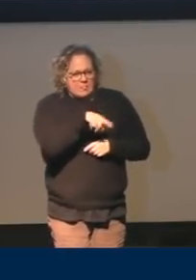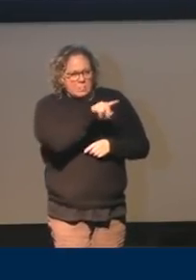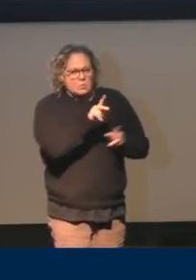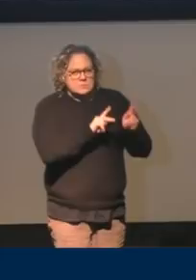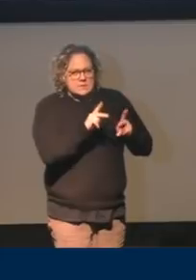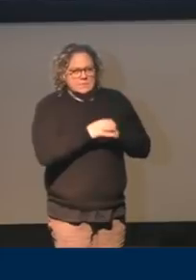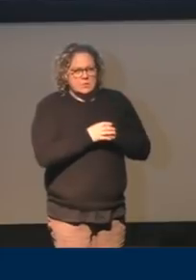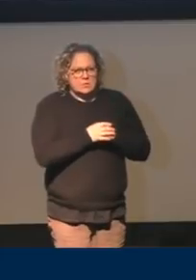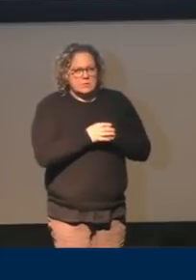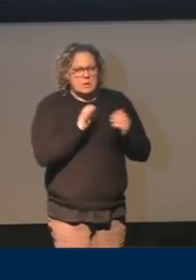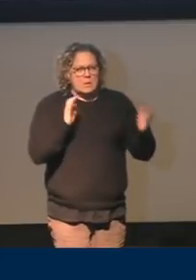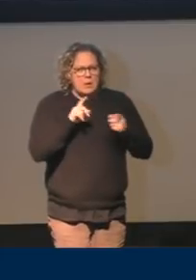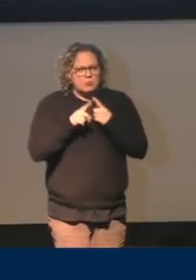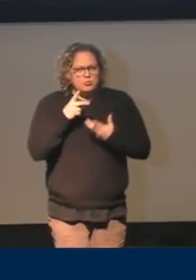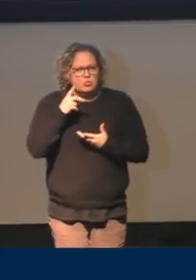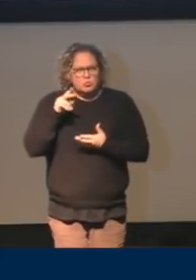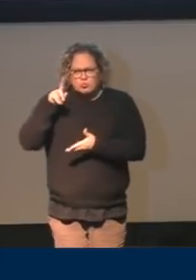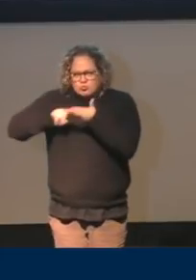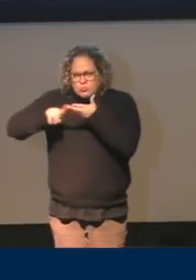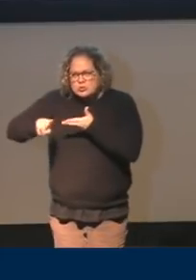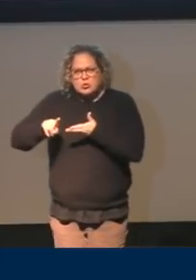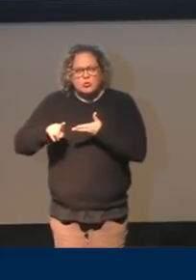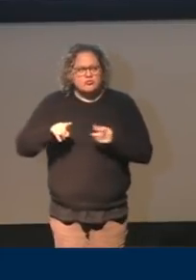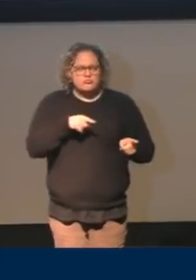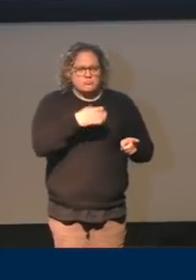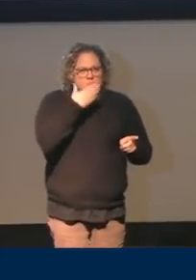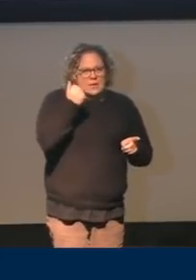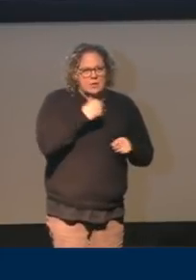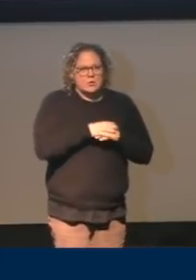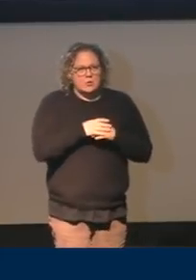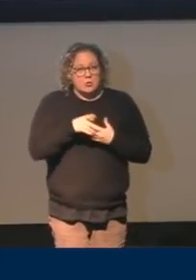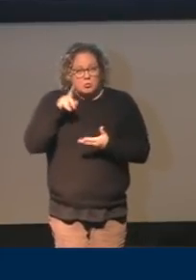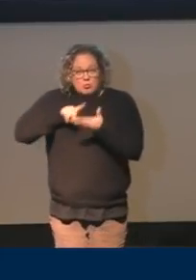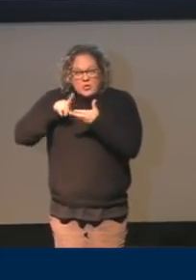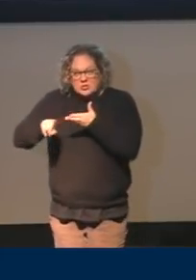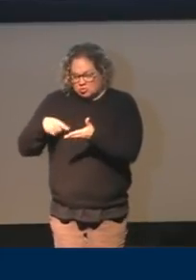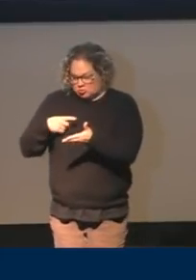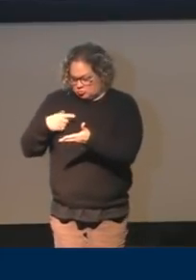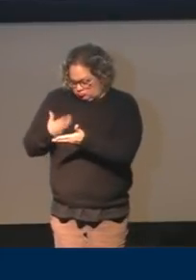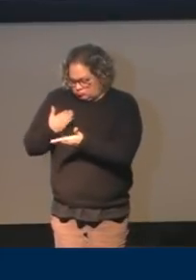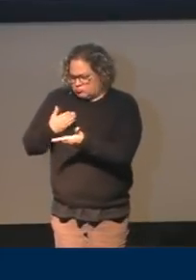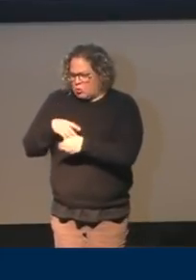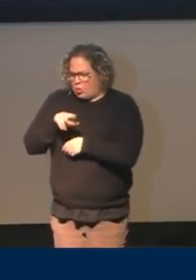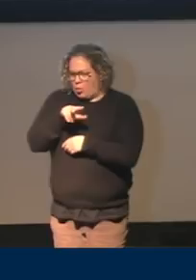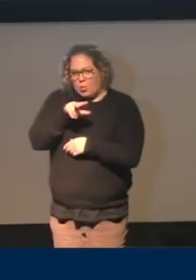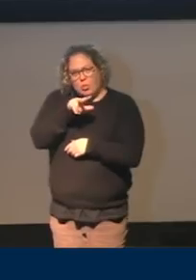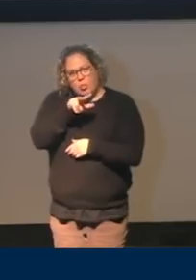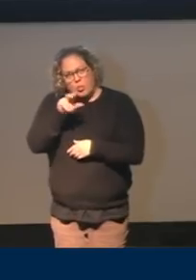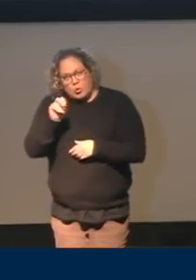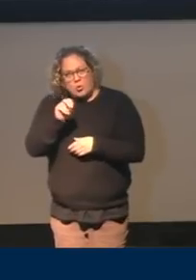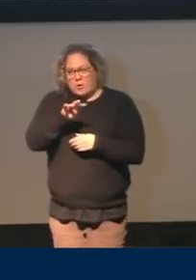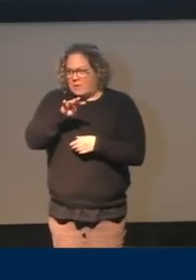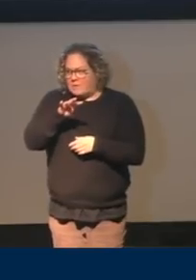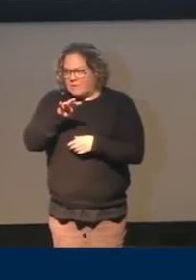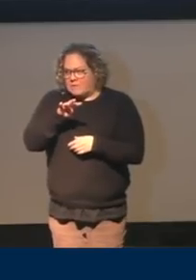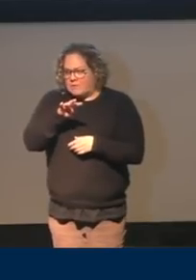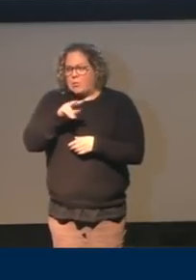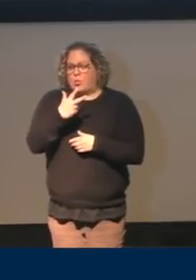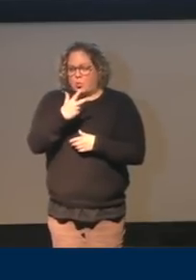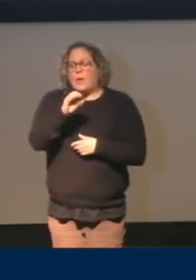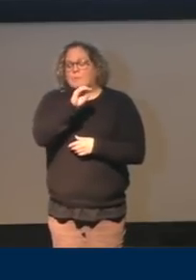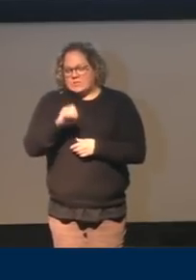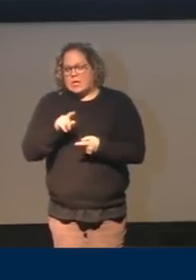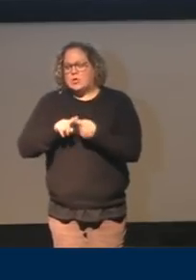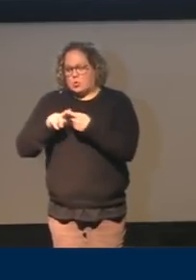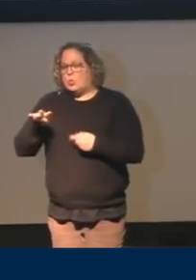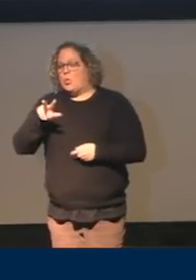literature, that's quite a bit better. We've seen the literature report anywhere from 3% to 30% false negatives.